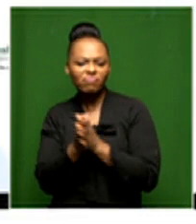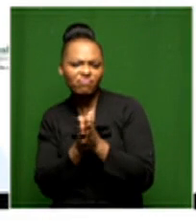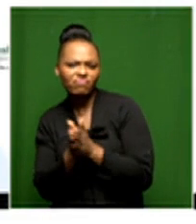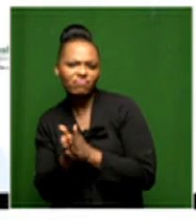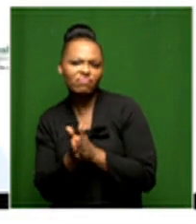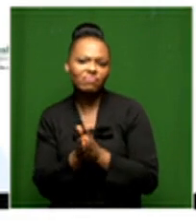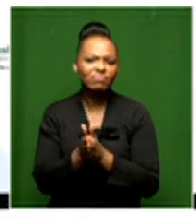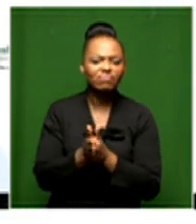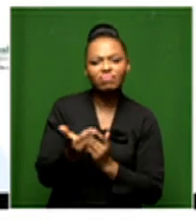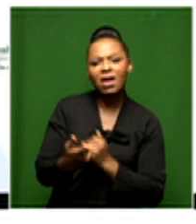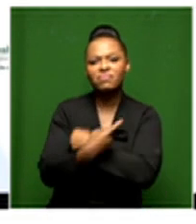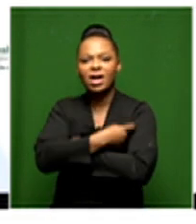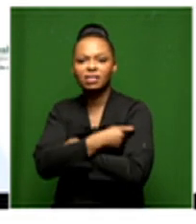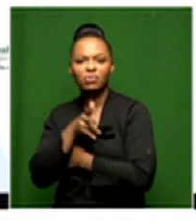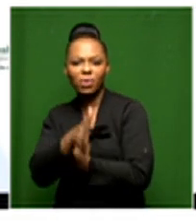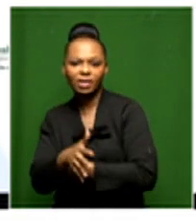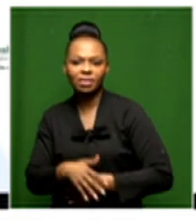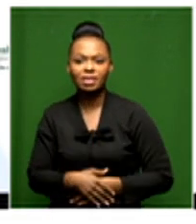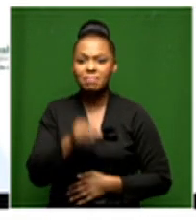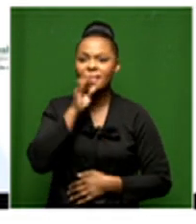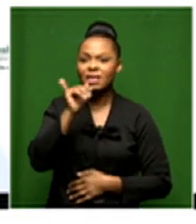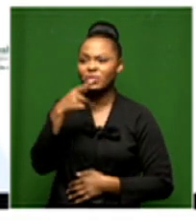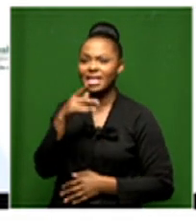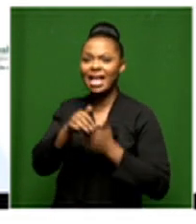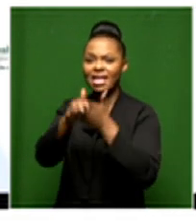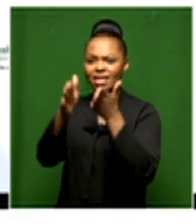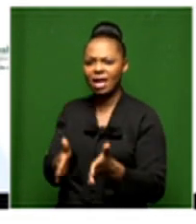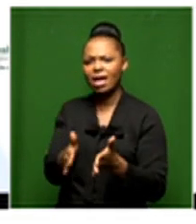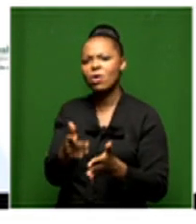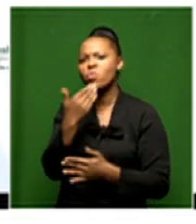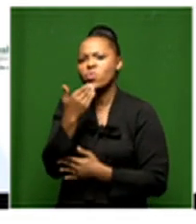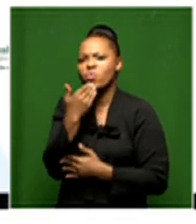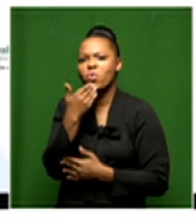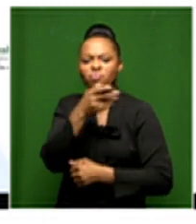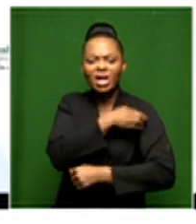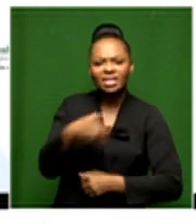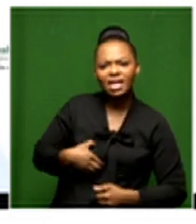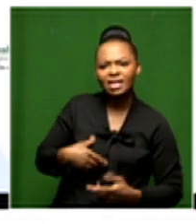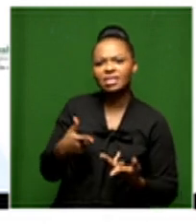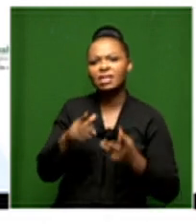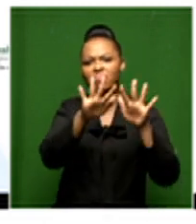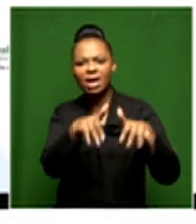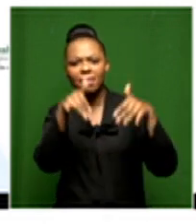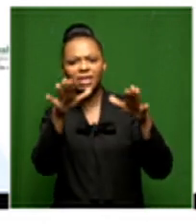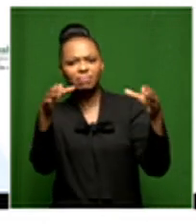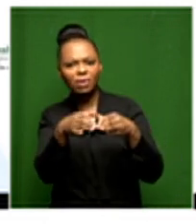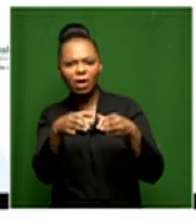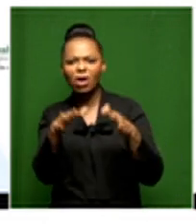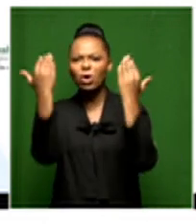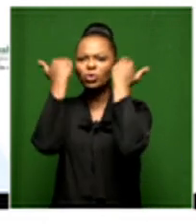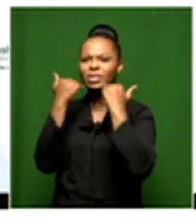about? Are we just talking about the president and cabinet members, or are we talking about parliamentarians, the